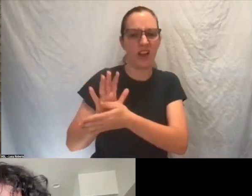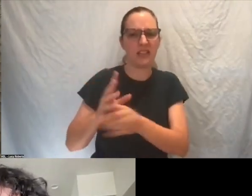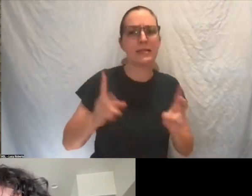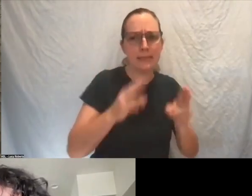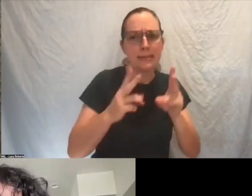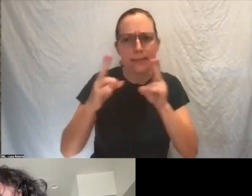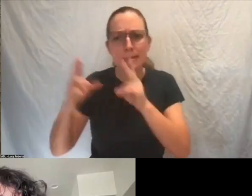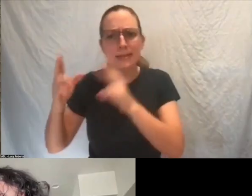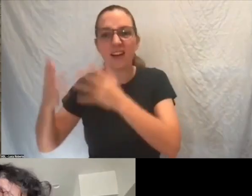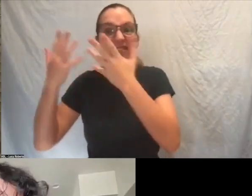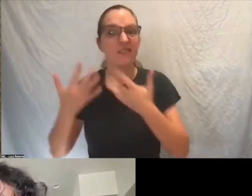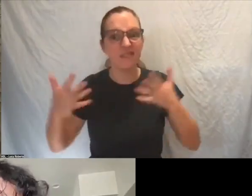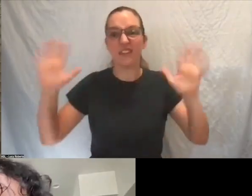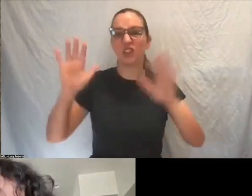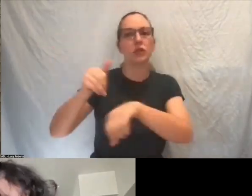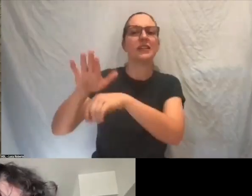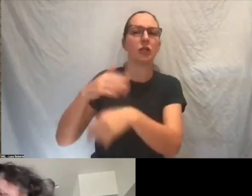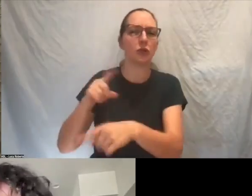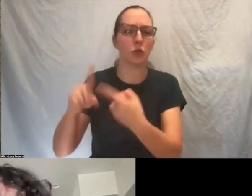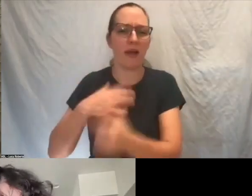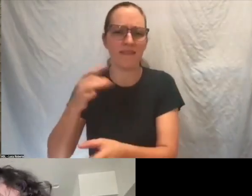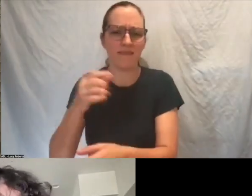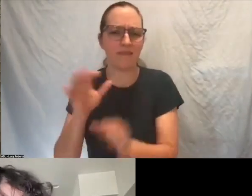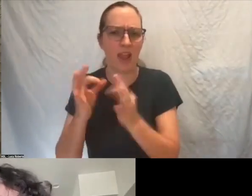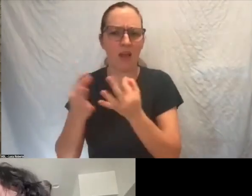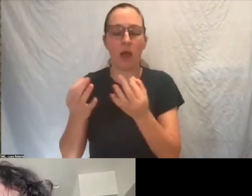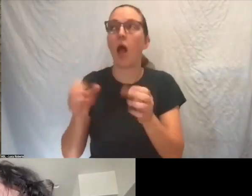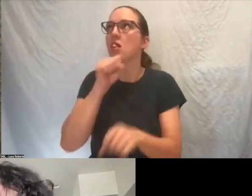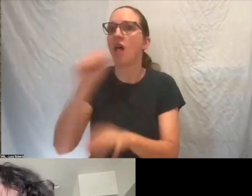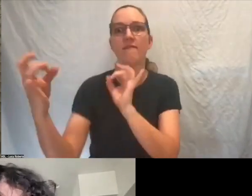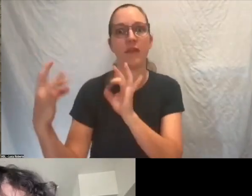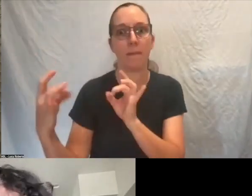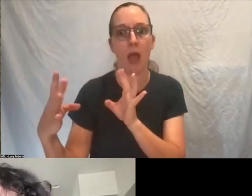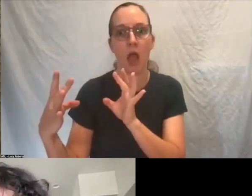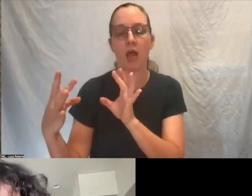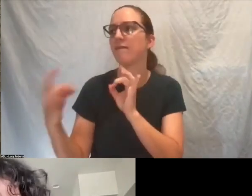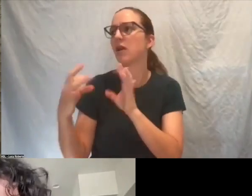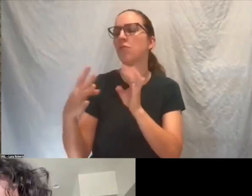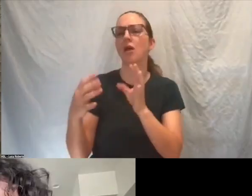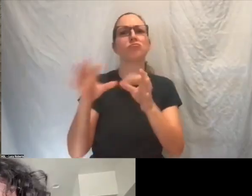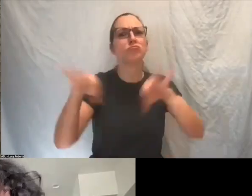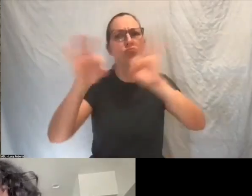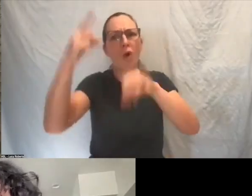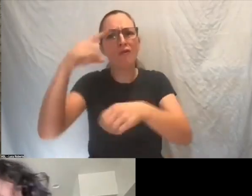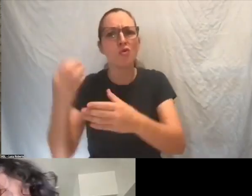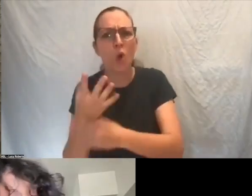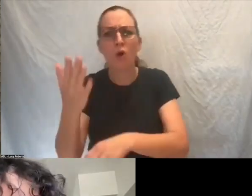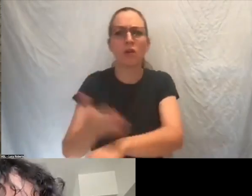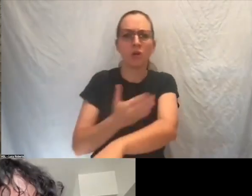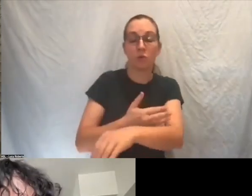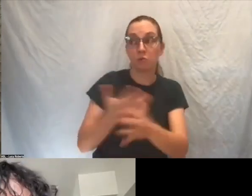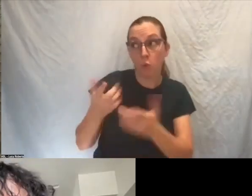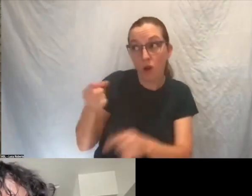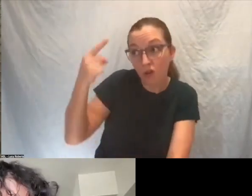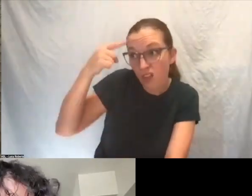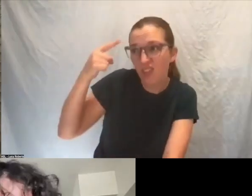just to be like, because again, like I love feedback. I think feedback is great in terms of growing. And so I'll be like, what do you think? What